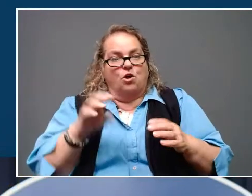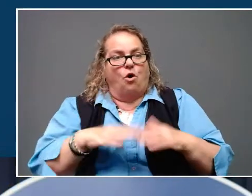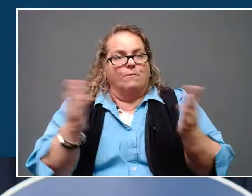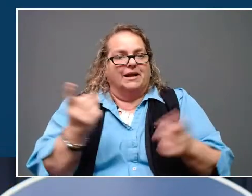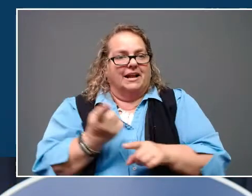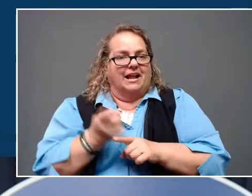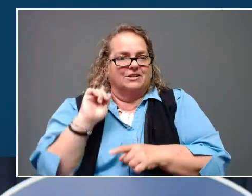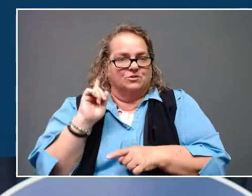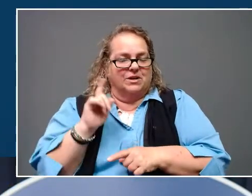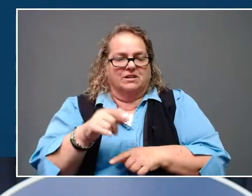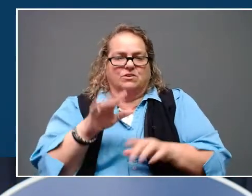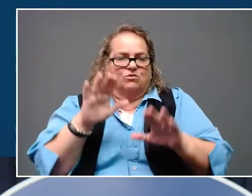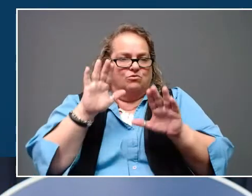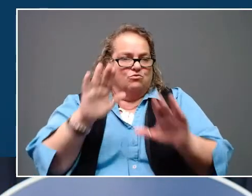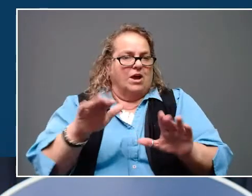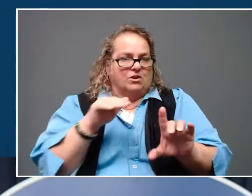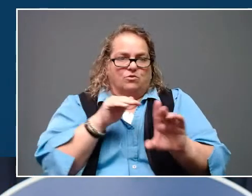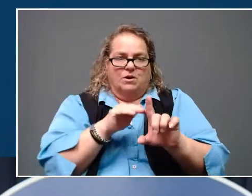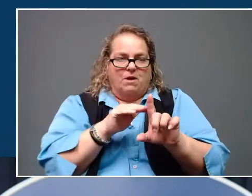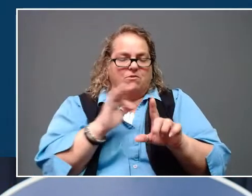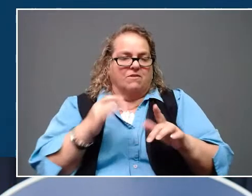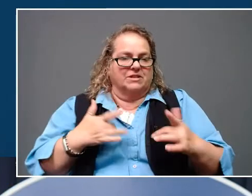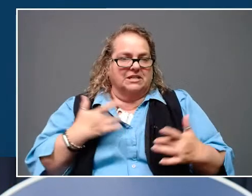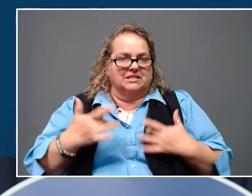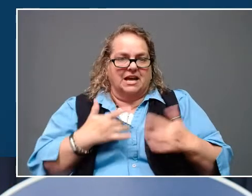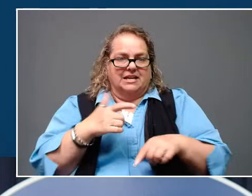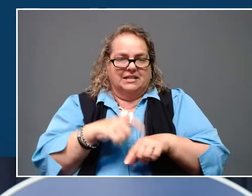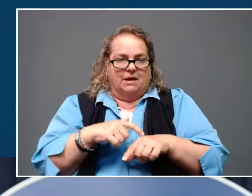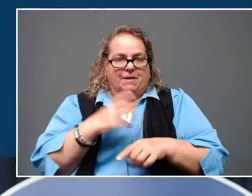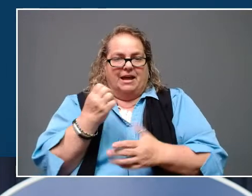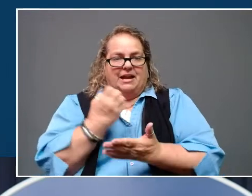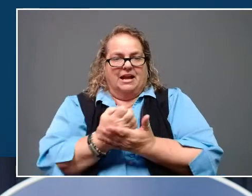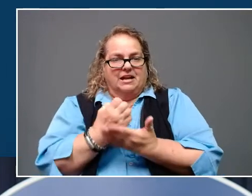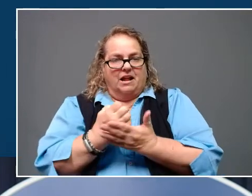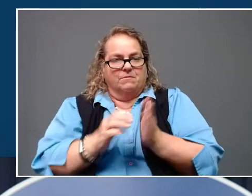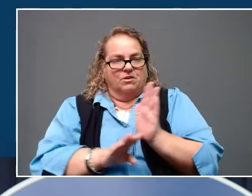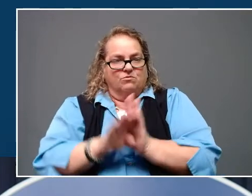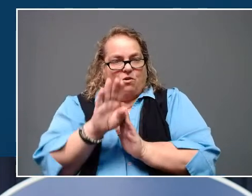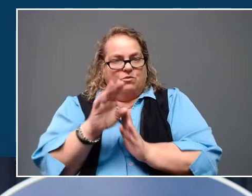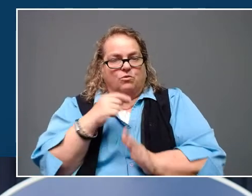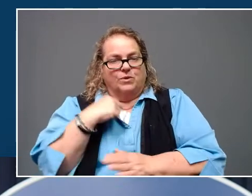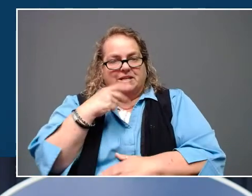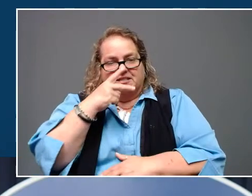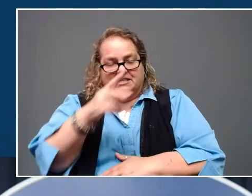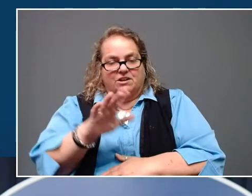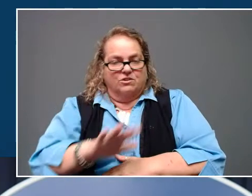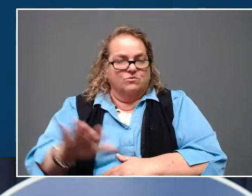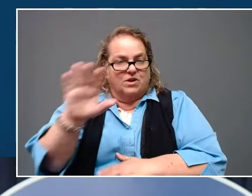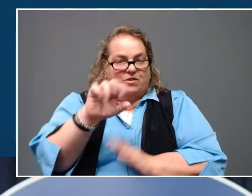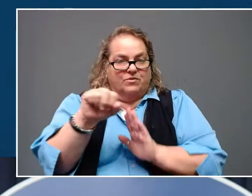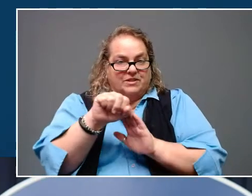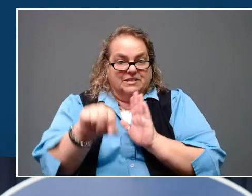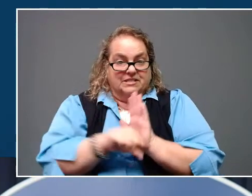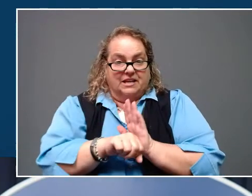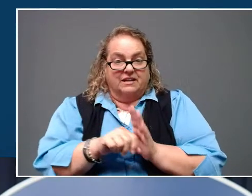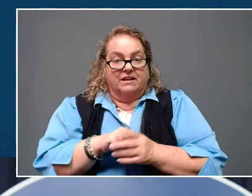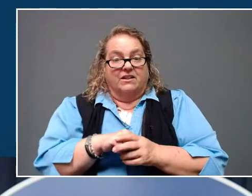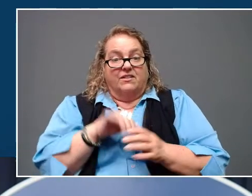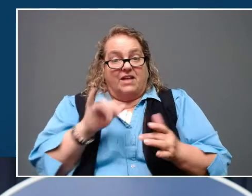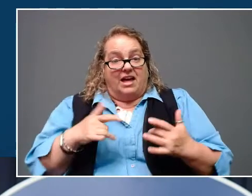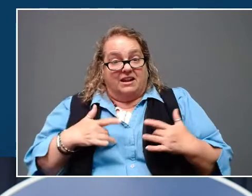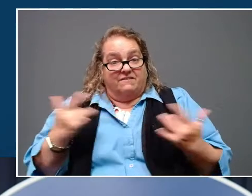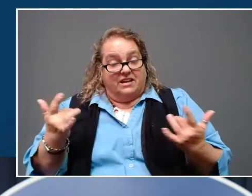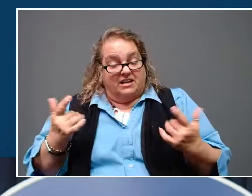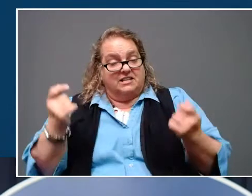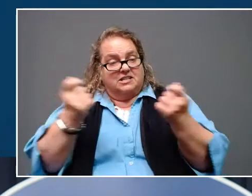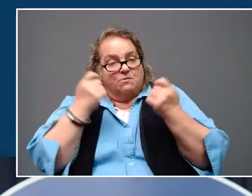reminder of the exciting times and economic momentum we are seeing throughout the state. The event celebrated the company's massive